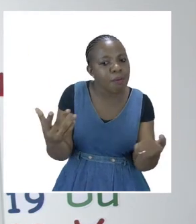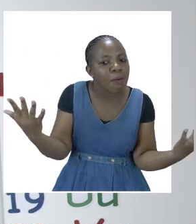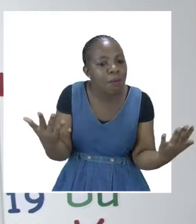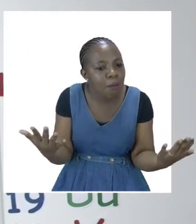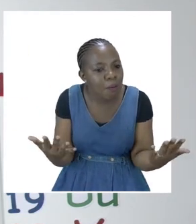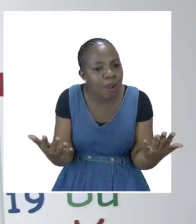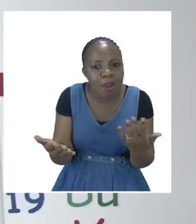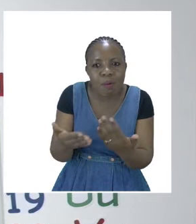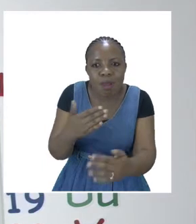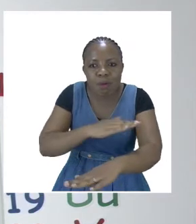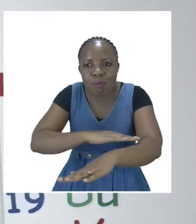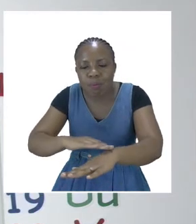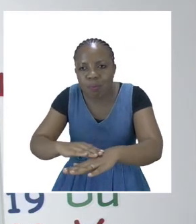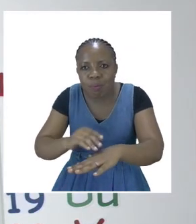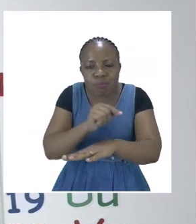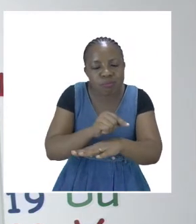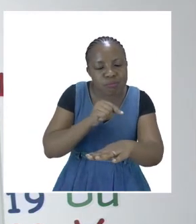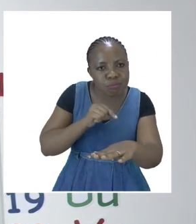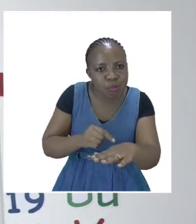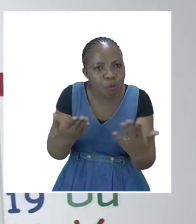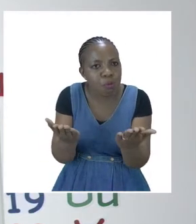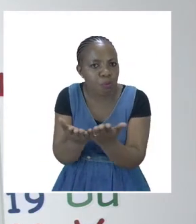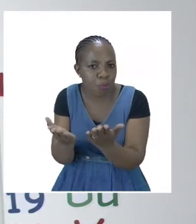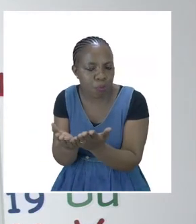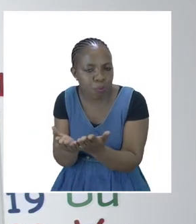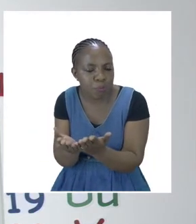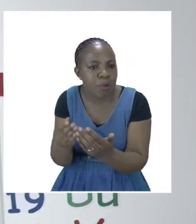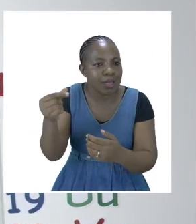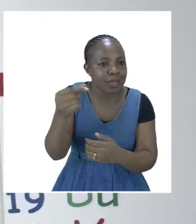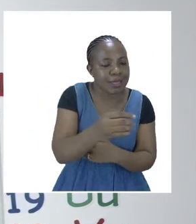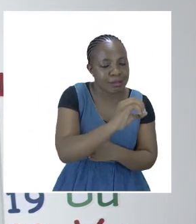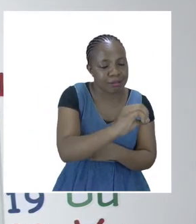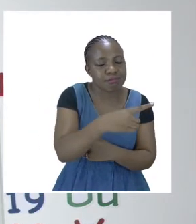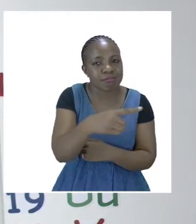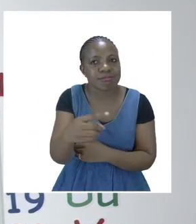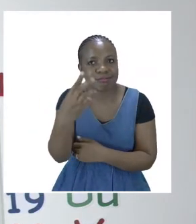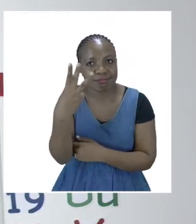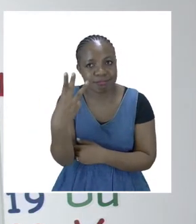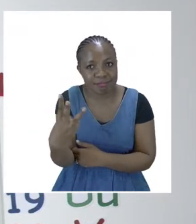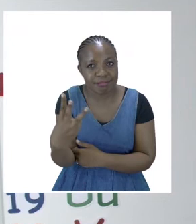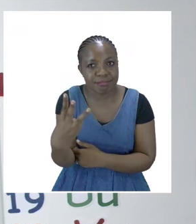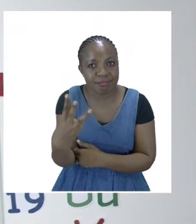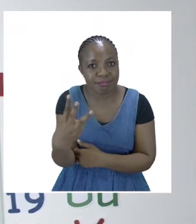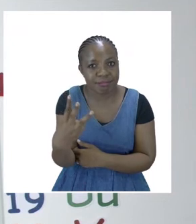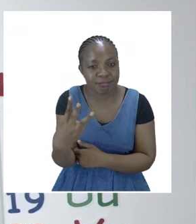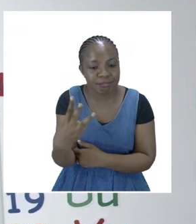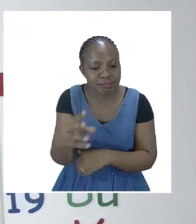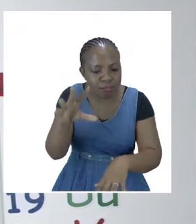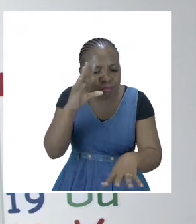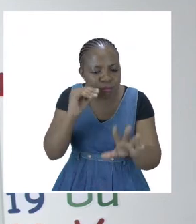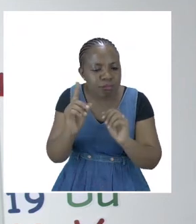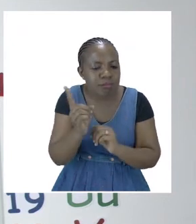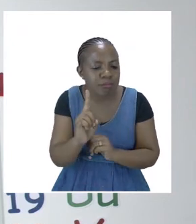to Thursday for pre-primary up until grade 3. The lessons are for listening